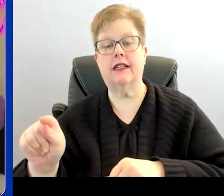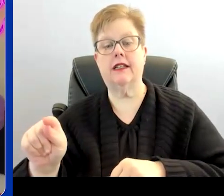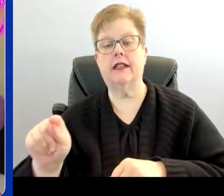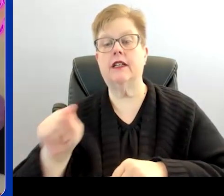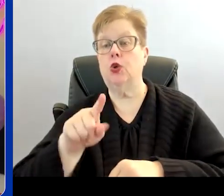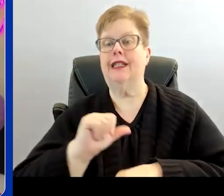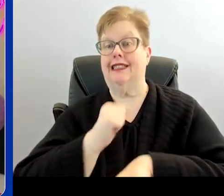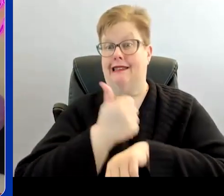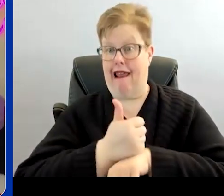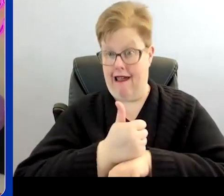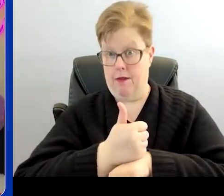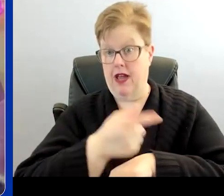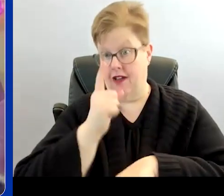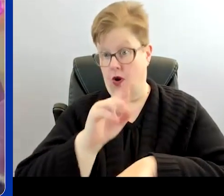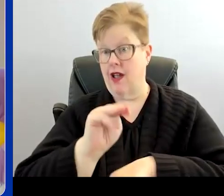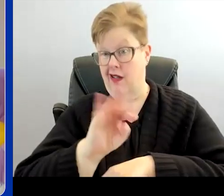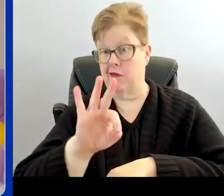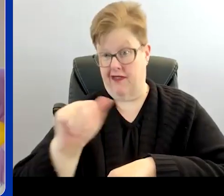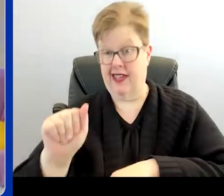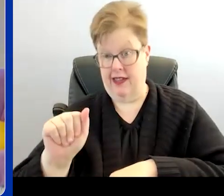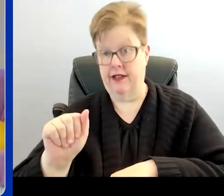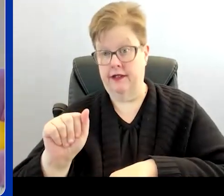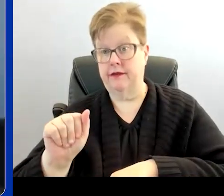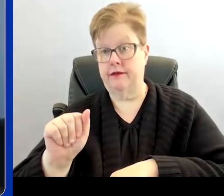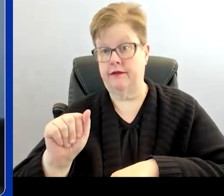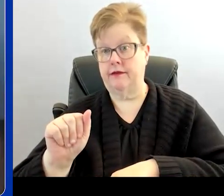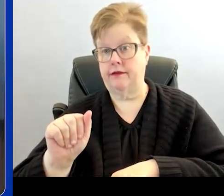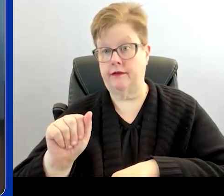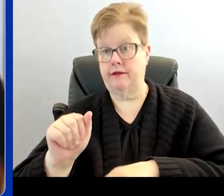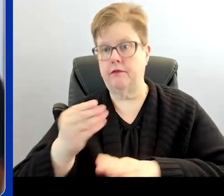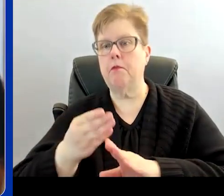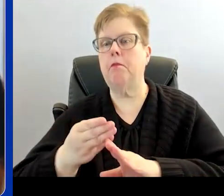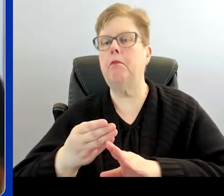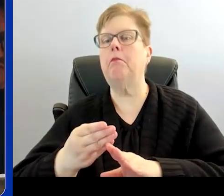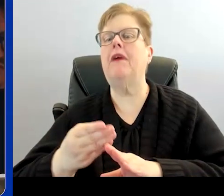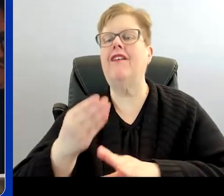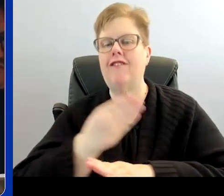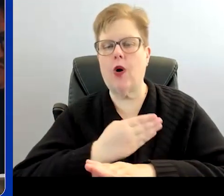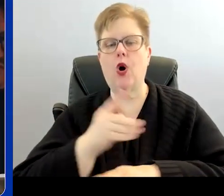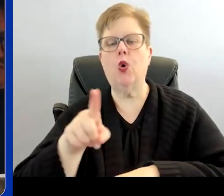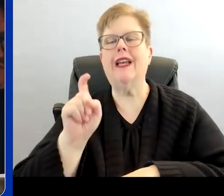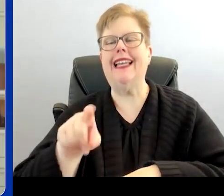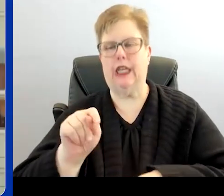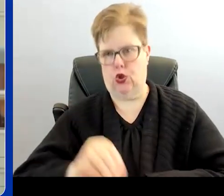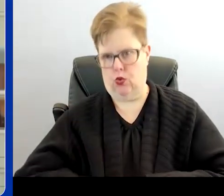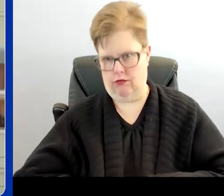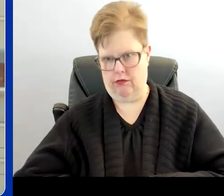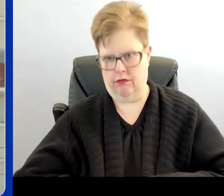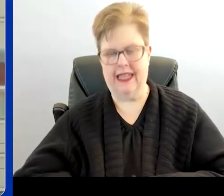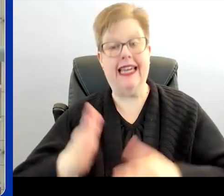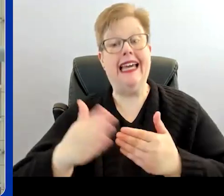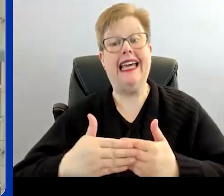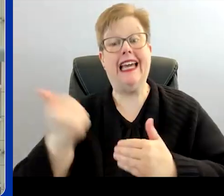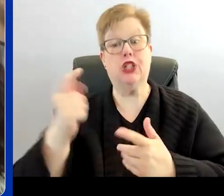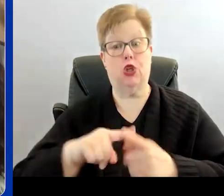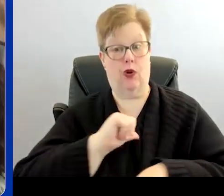yourself up for multi-factor authentication before you need to. It is much easier